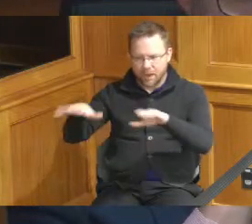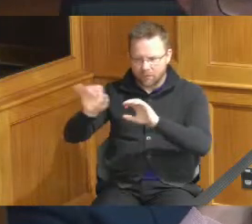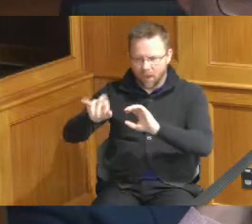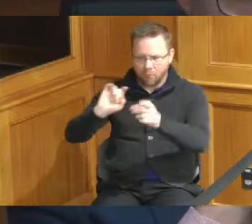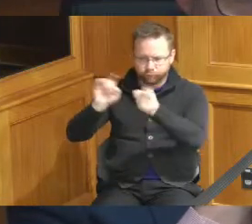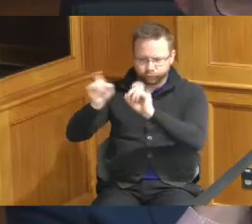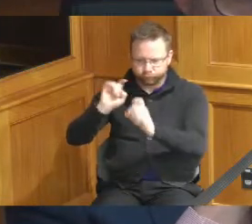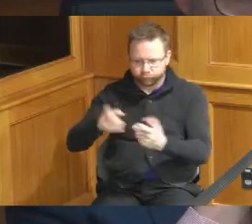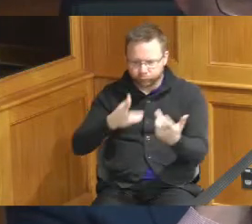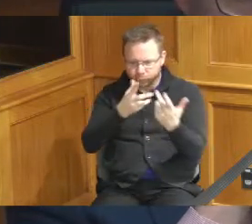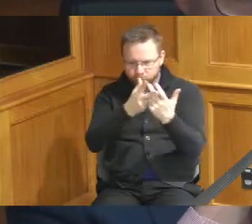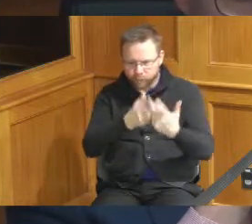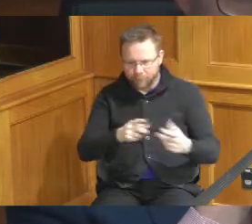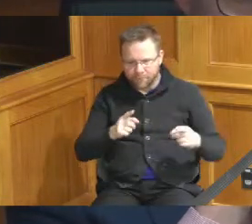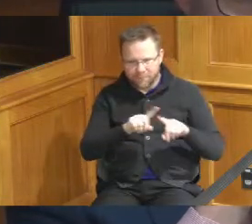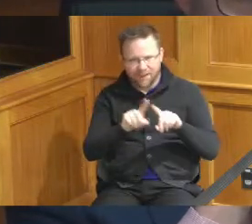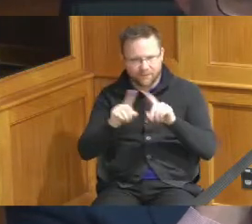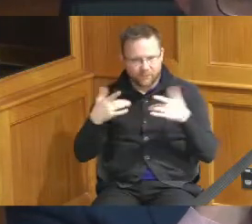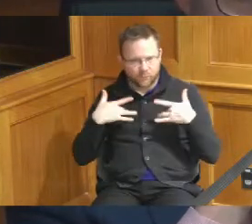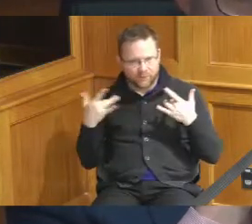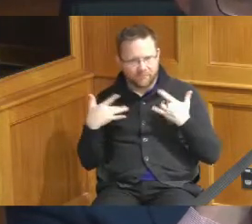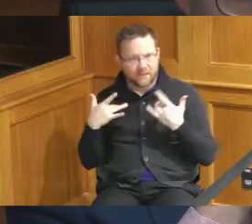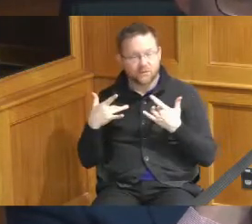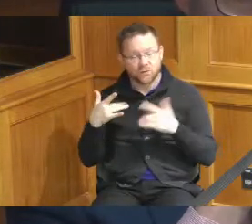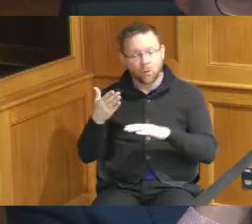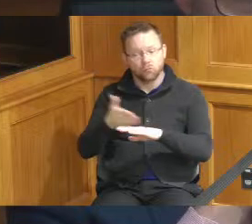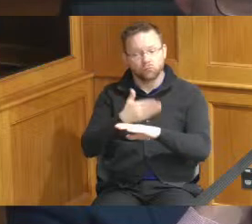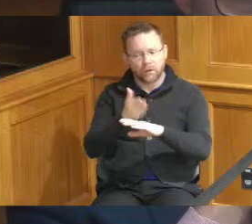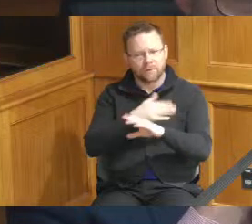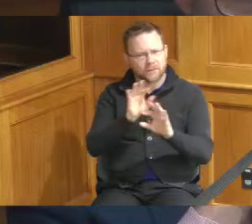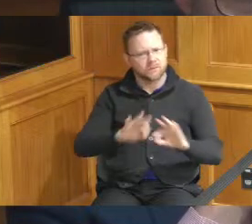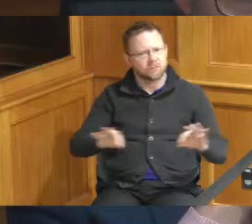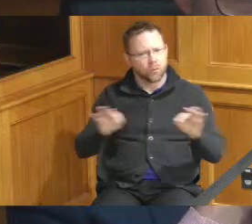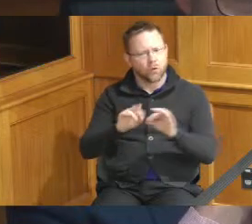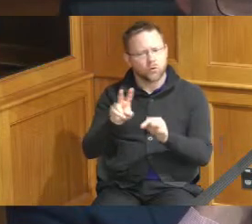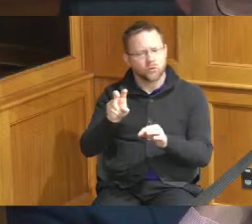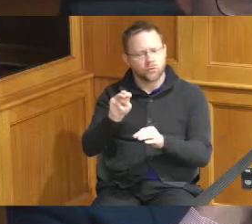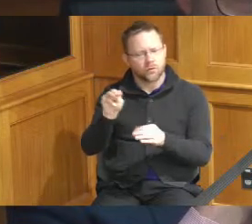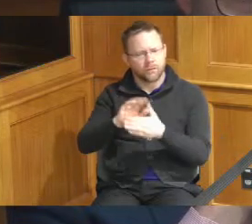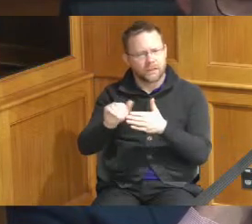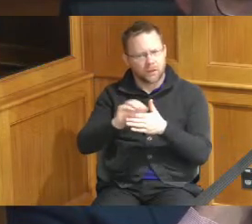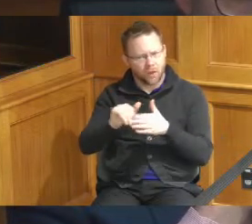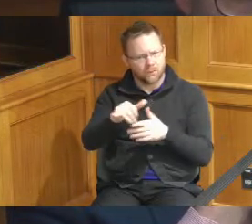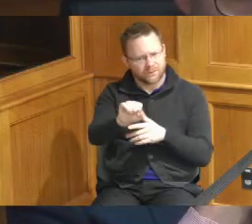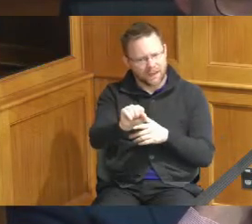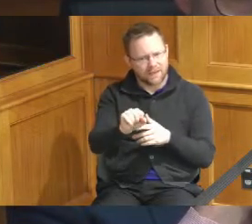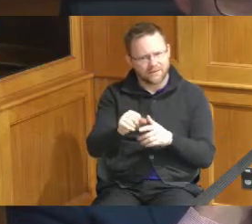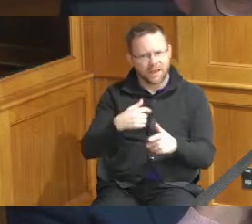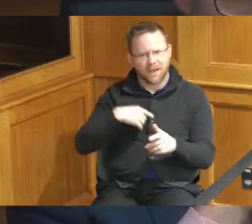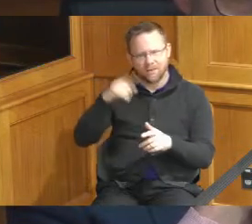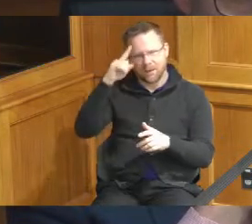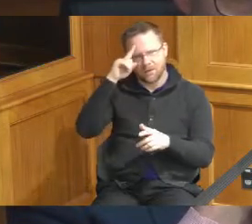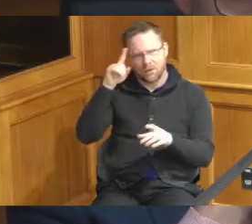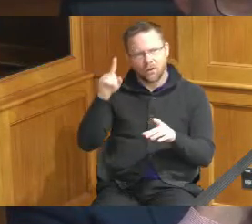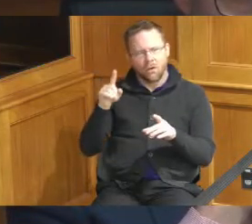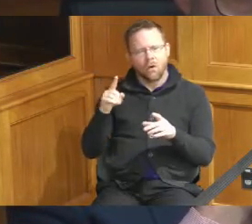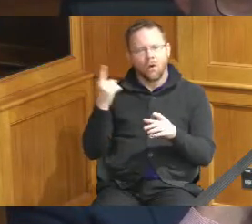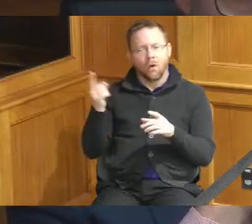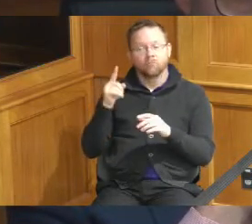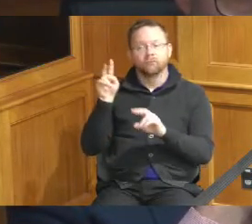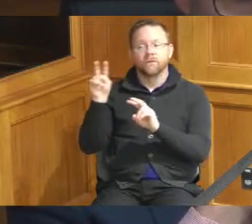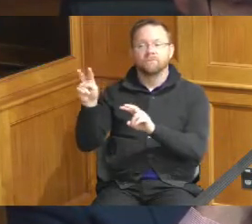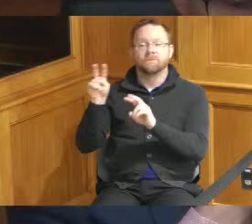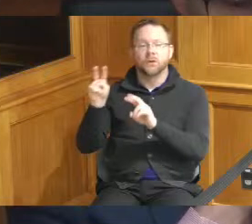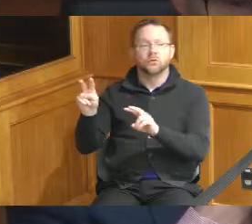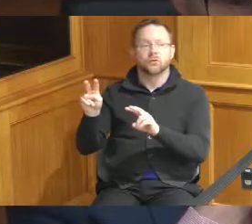So while the renovation is important, this $200 million renovation, I think there is always an eye towards an